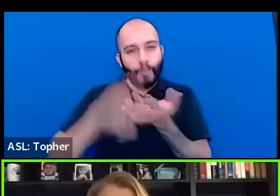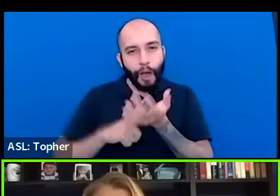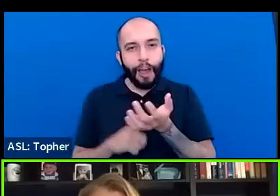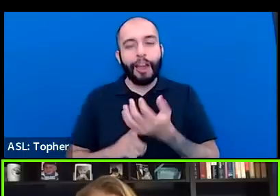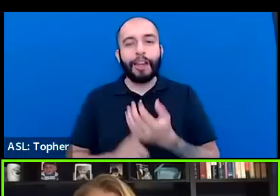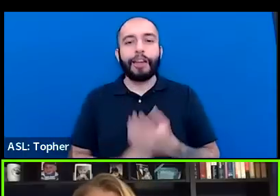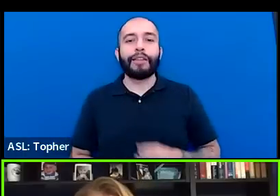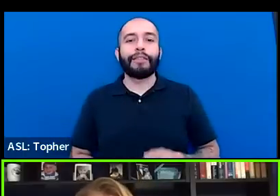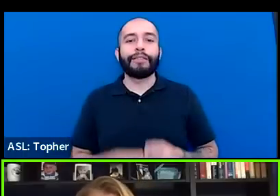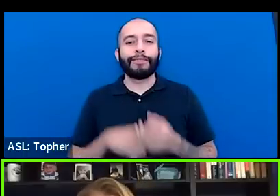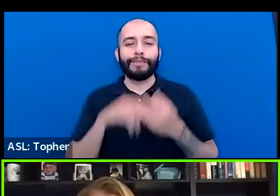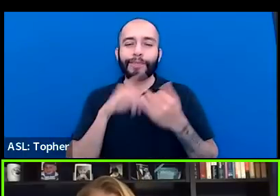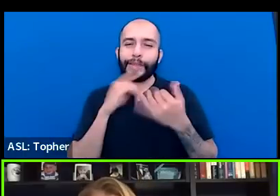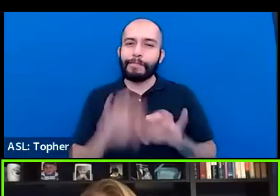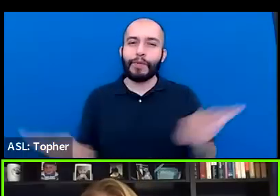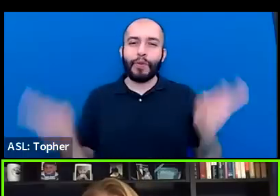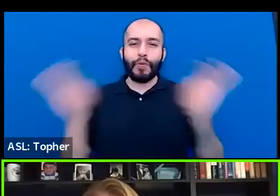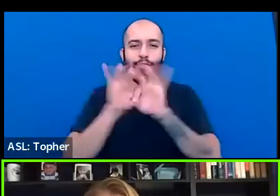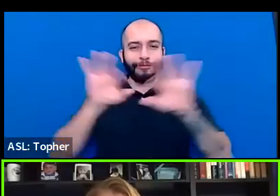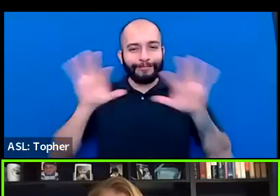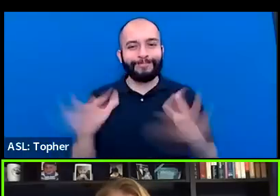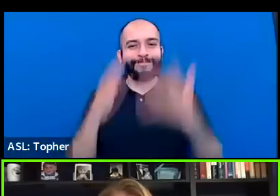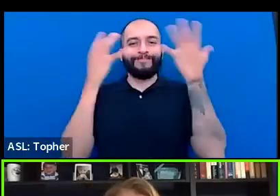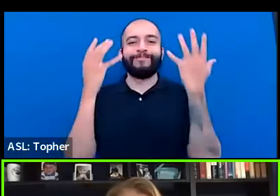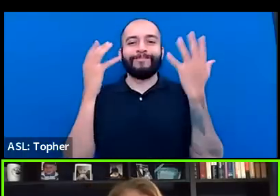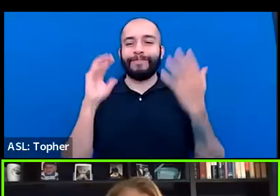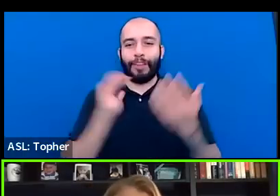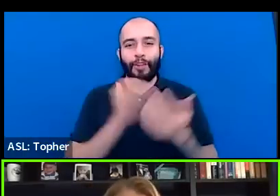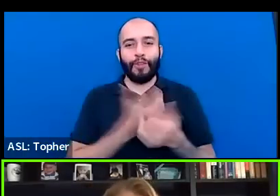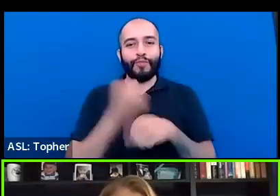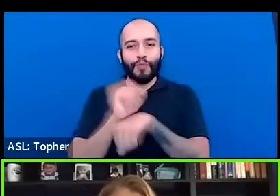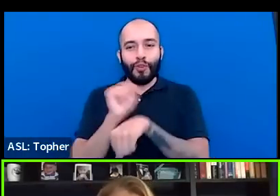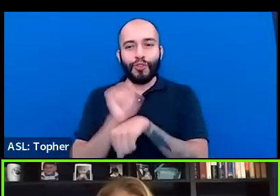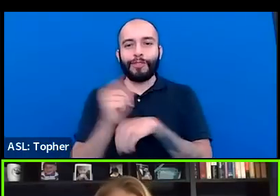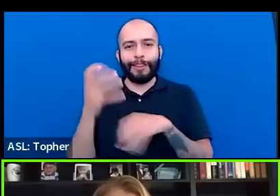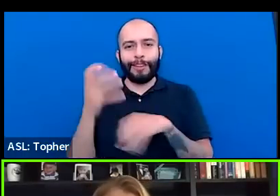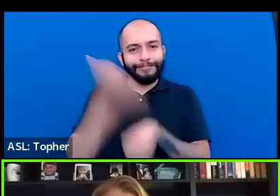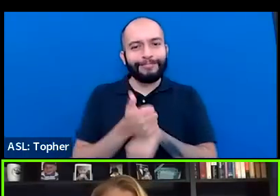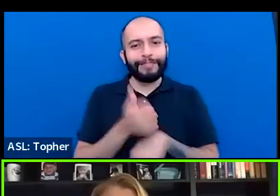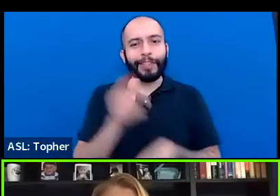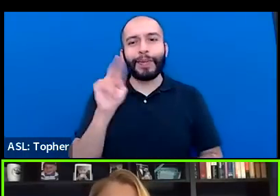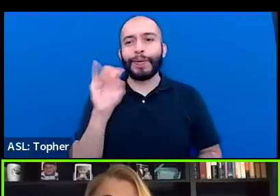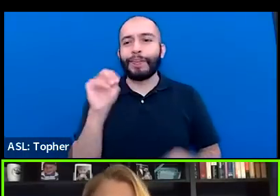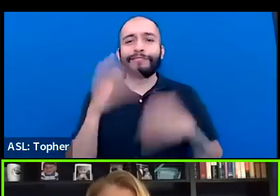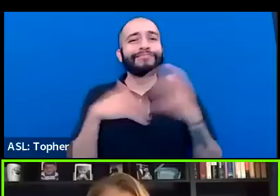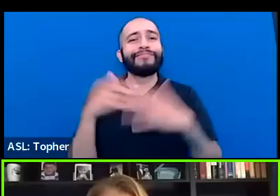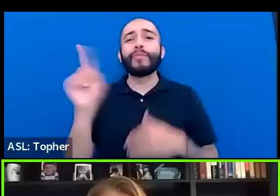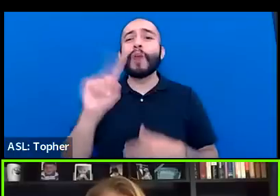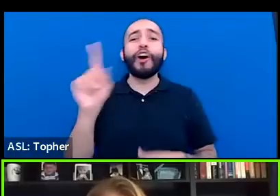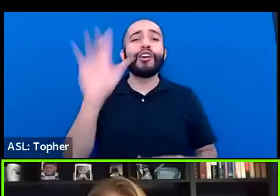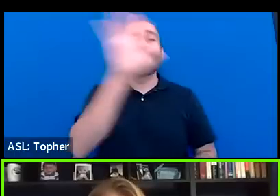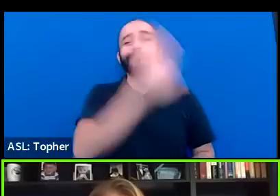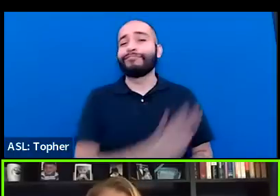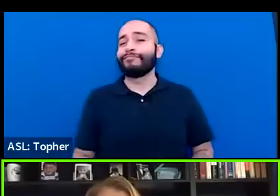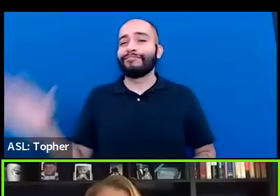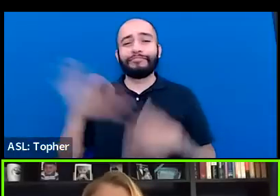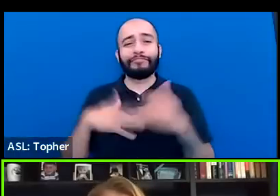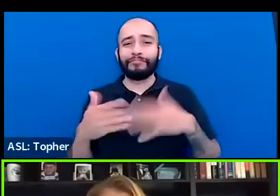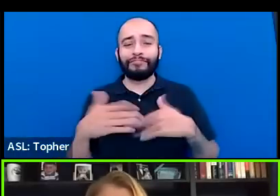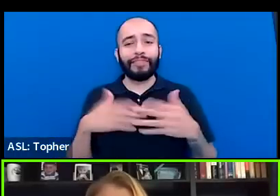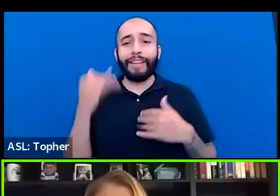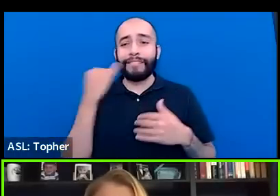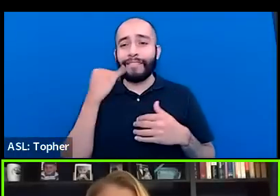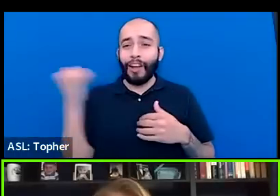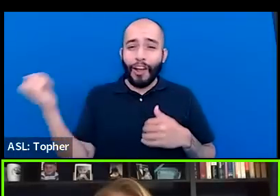are. If every single union out there devoted all of their resources to organizing, we would not have enough resources to meet